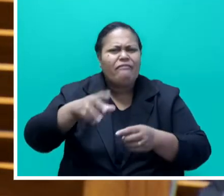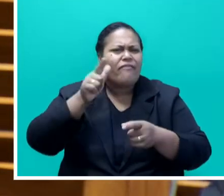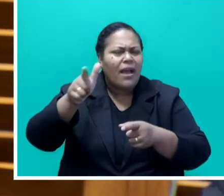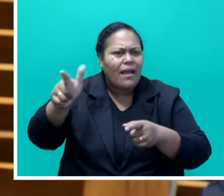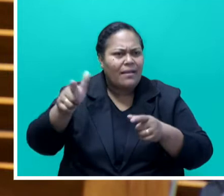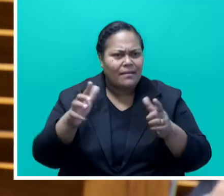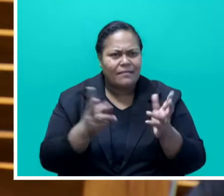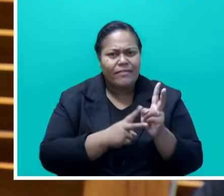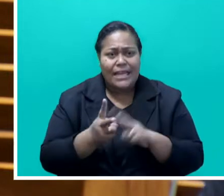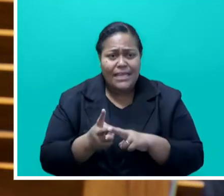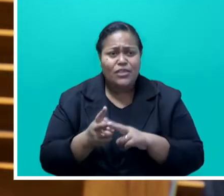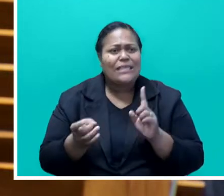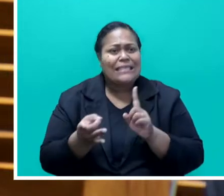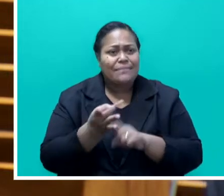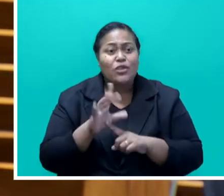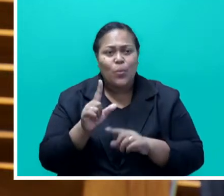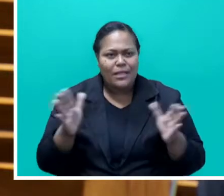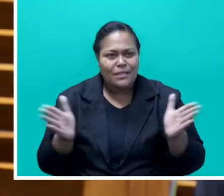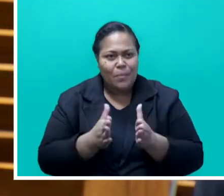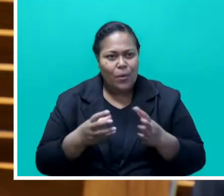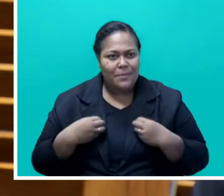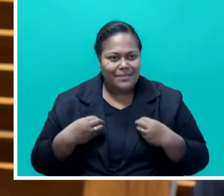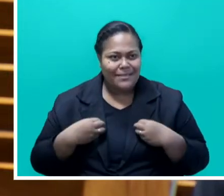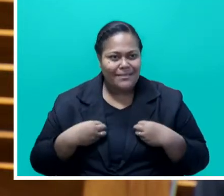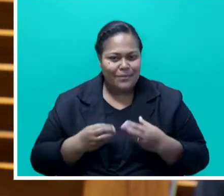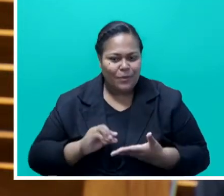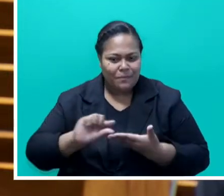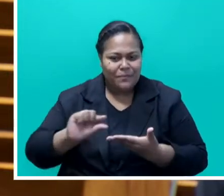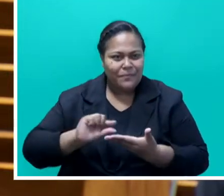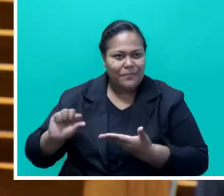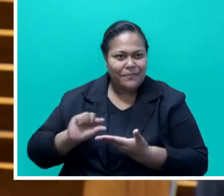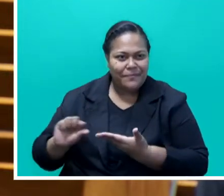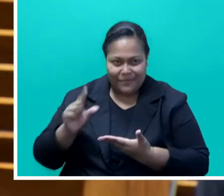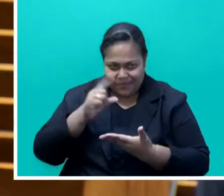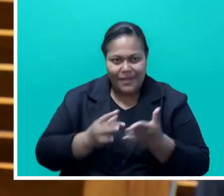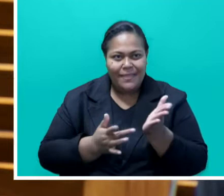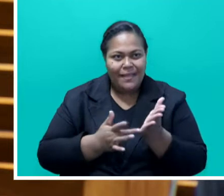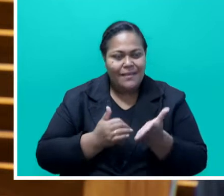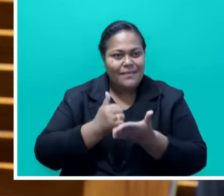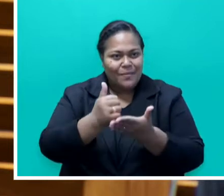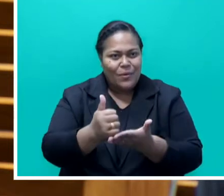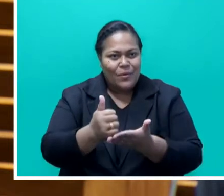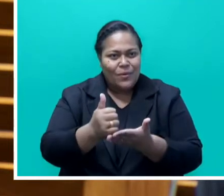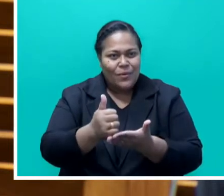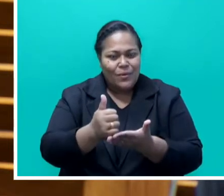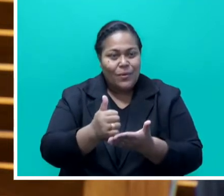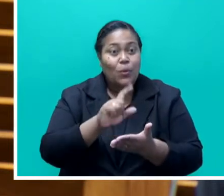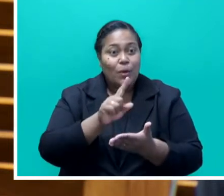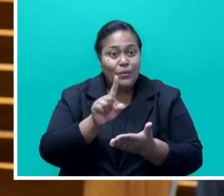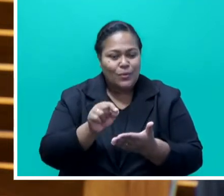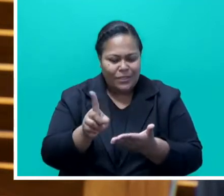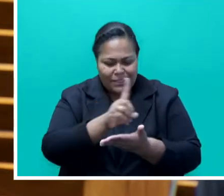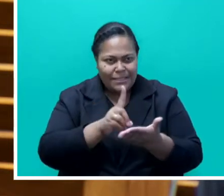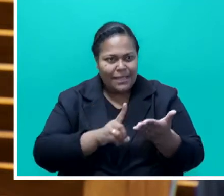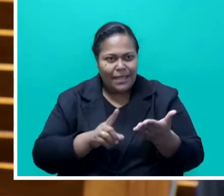on MSMEs and the like, sir. It's actually designed to empower our